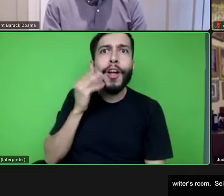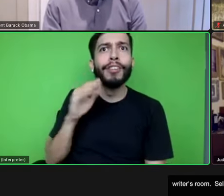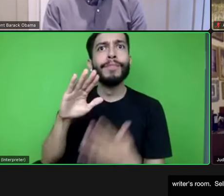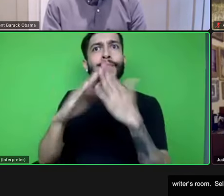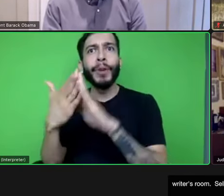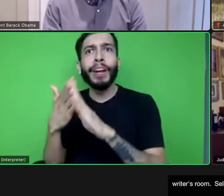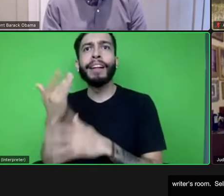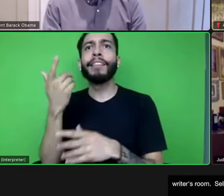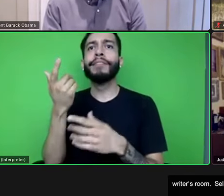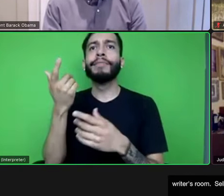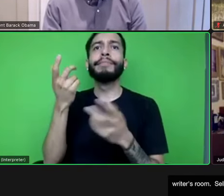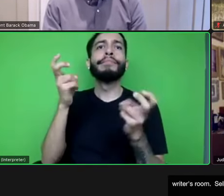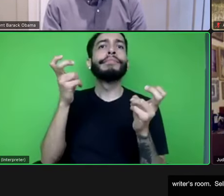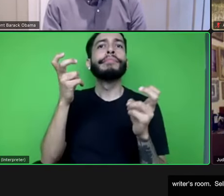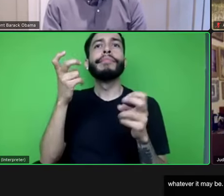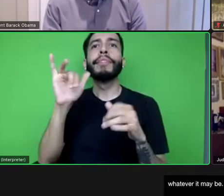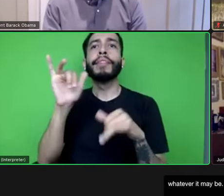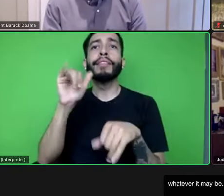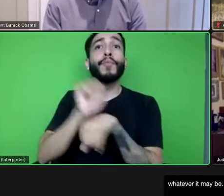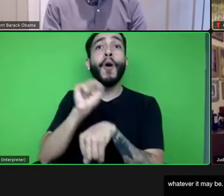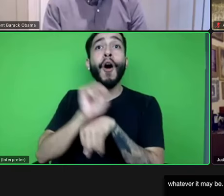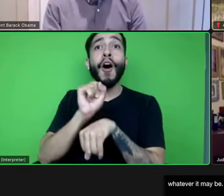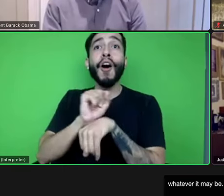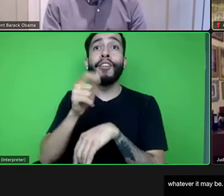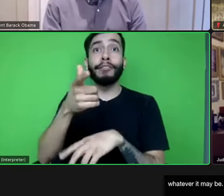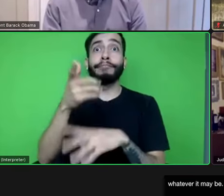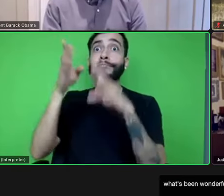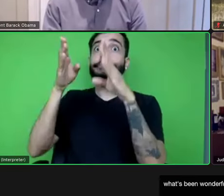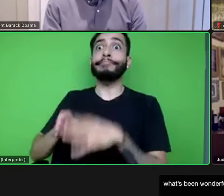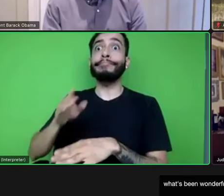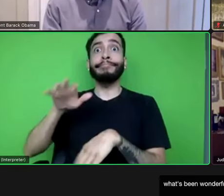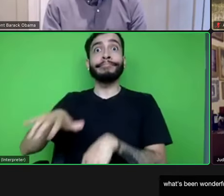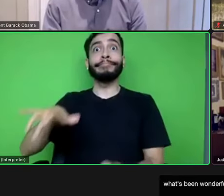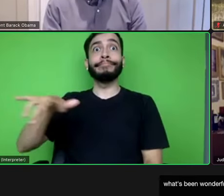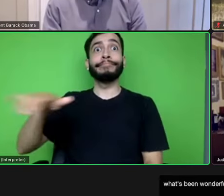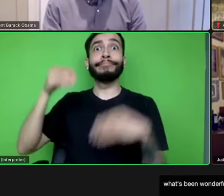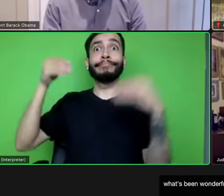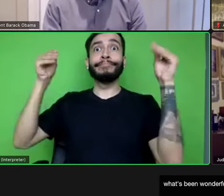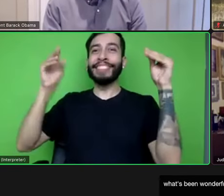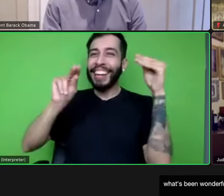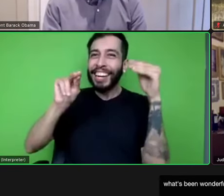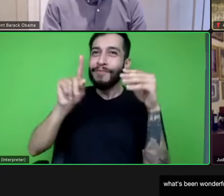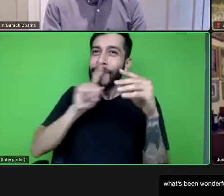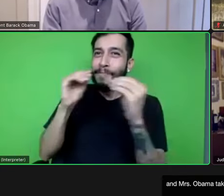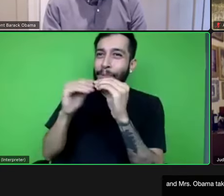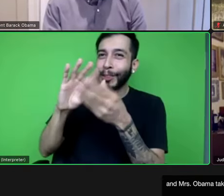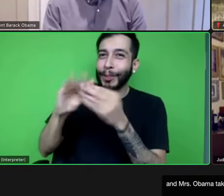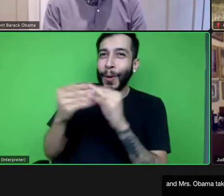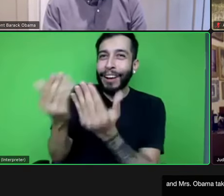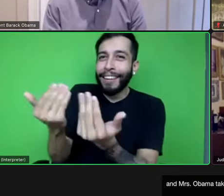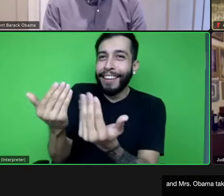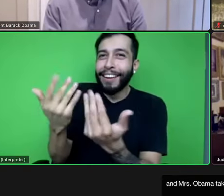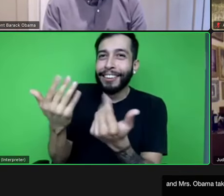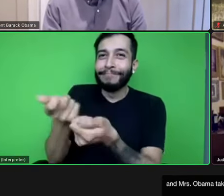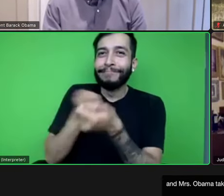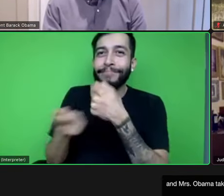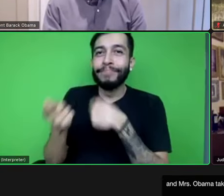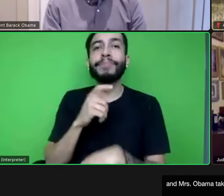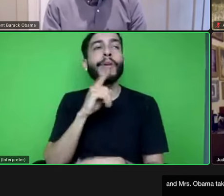been wonderful about you and Mrs. Obama taking on Crip Camp is what I believe is your commitment